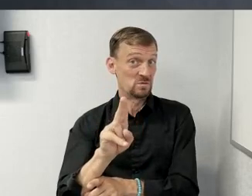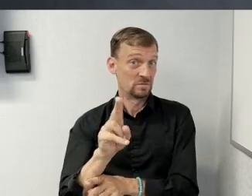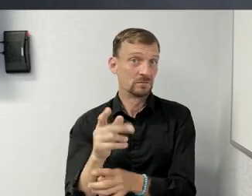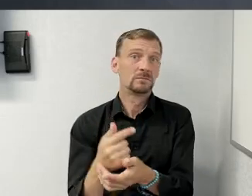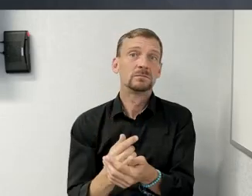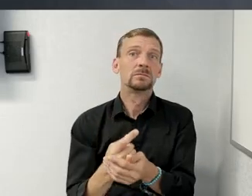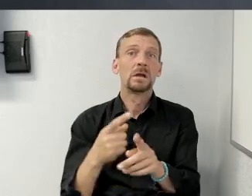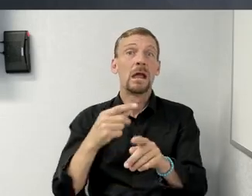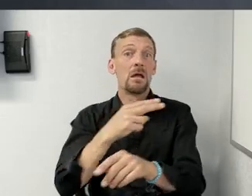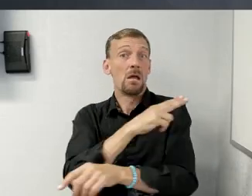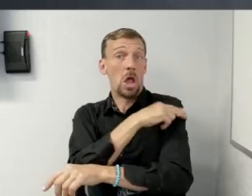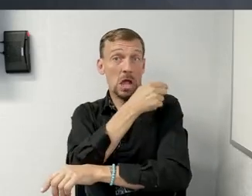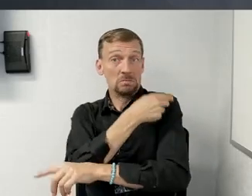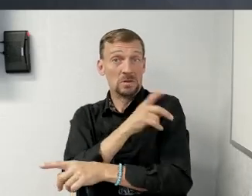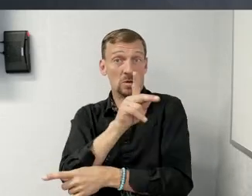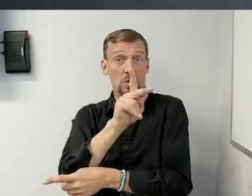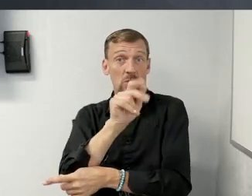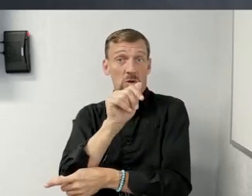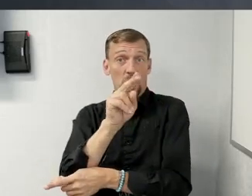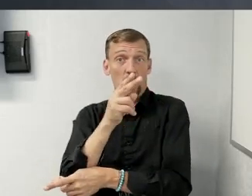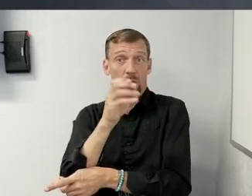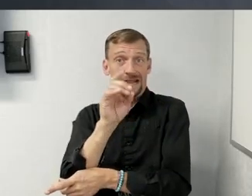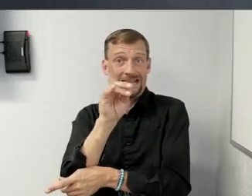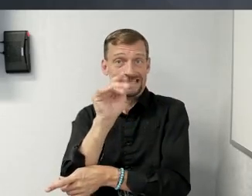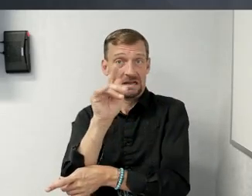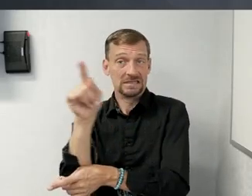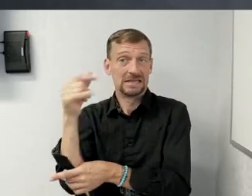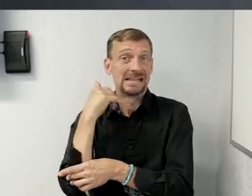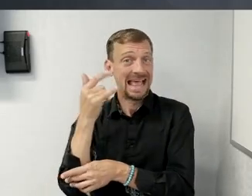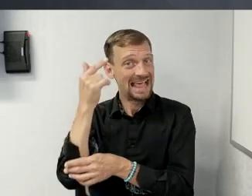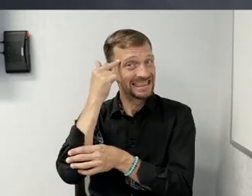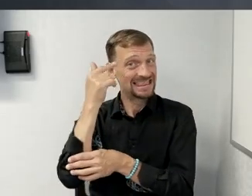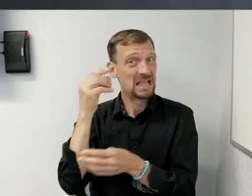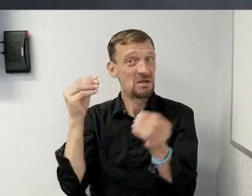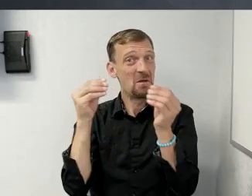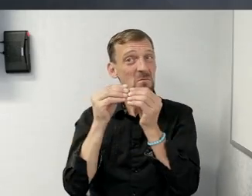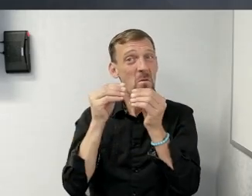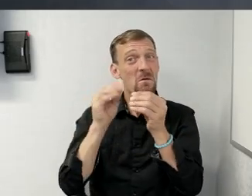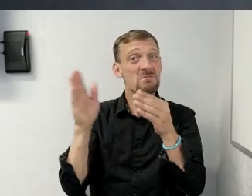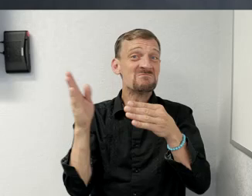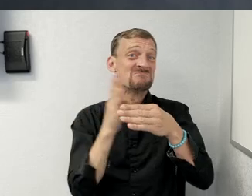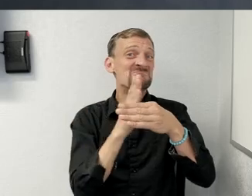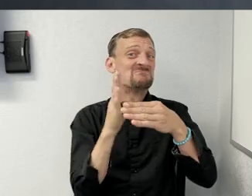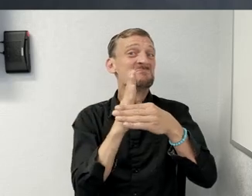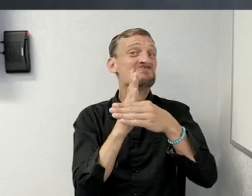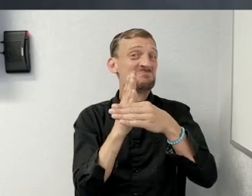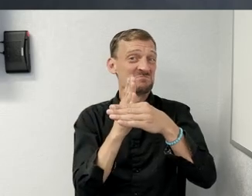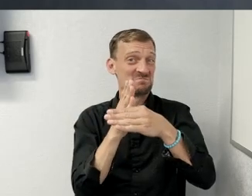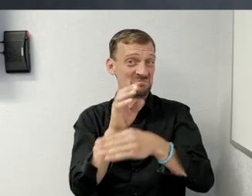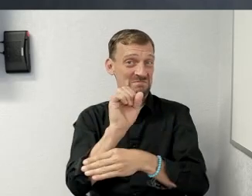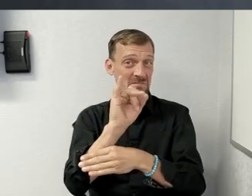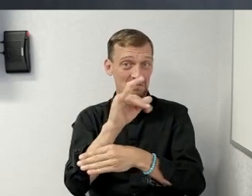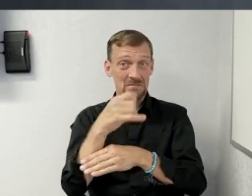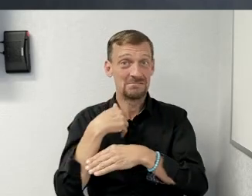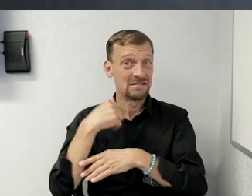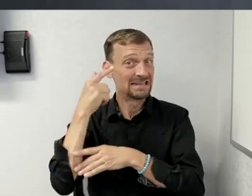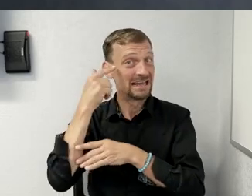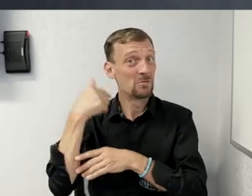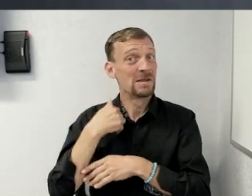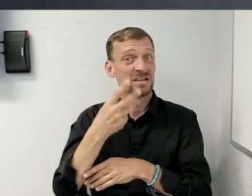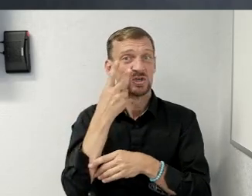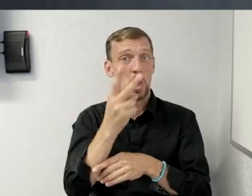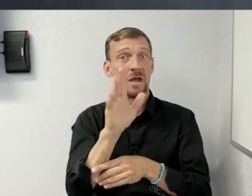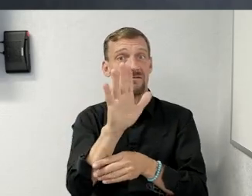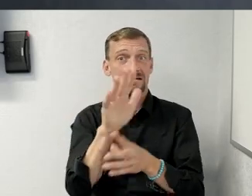you that at Kaweah Delta, it probably felt a little bit more on the mild side. I know that we saw almost